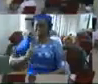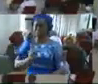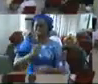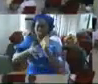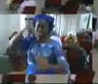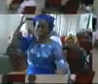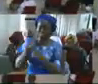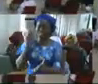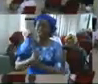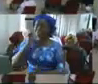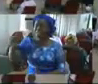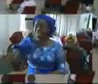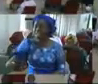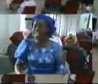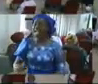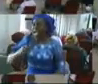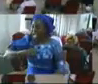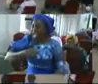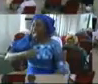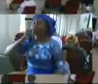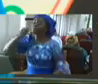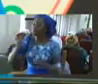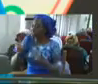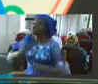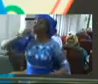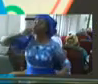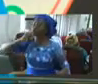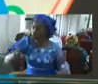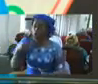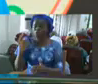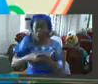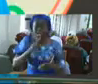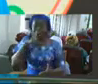Why am I so sure? It's because of what I'm telling you now.